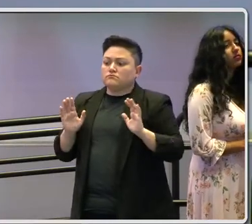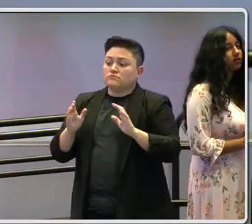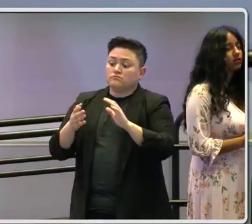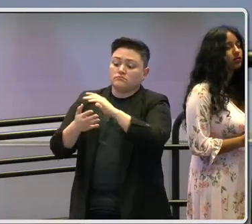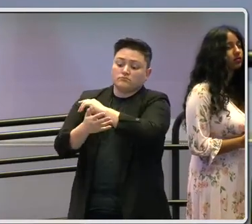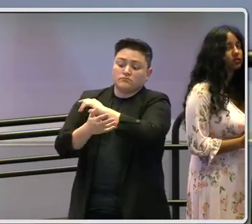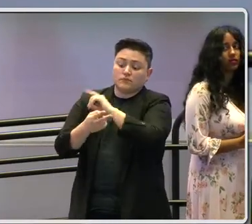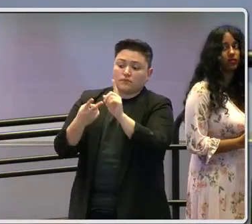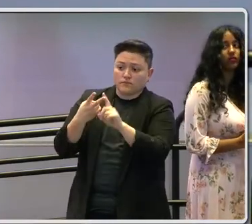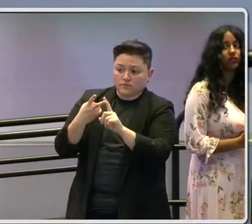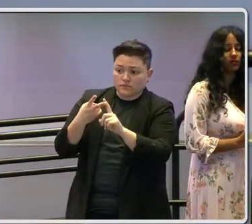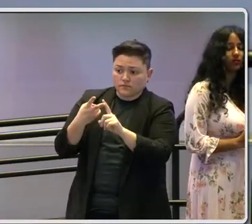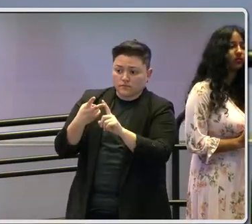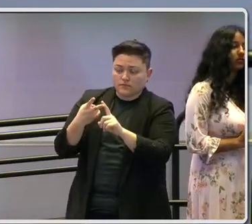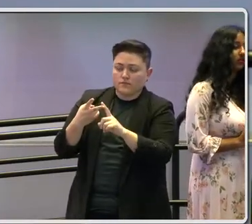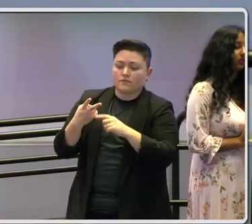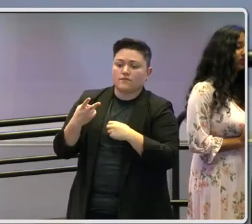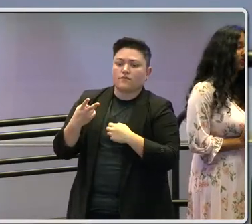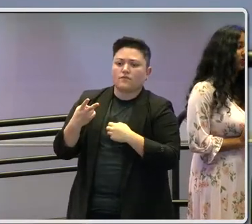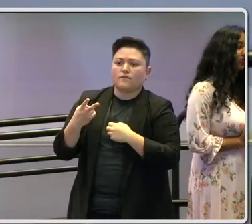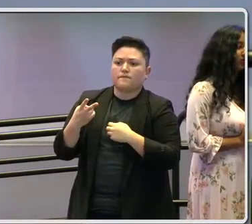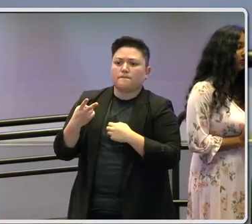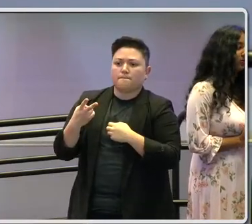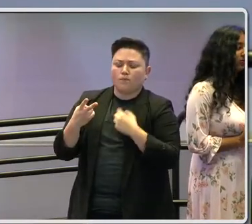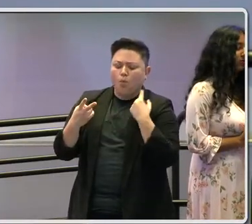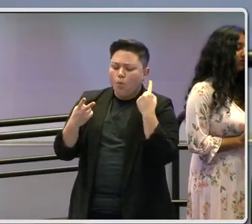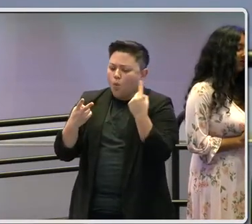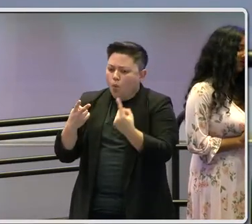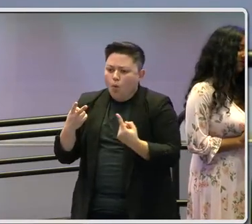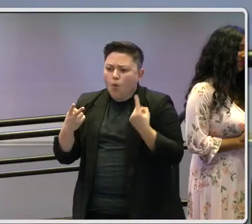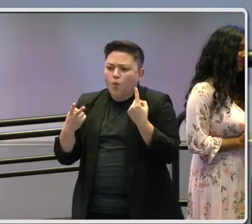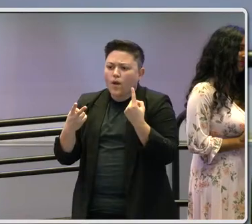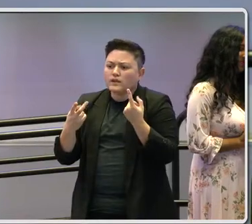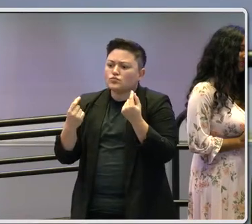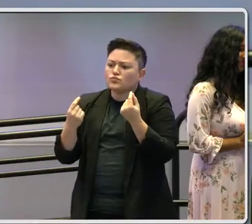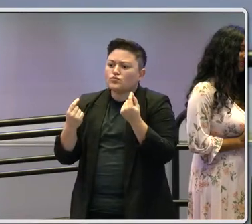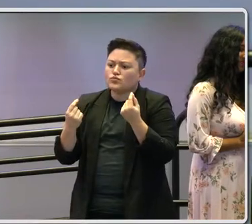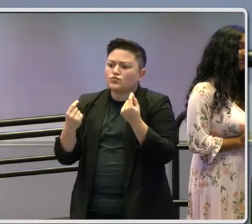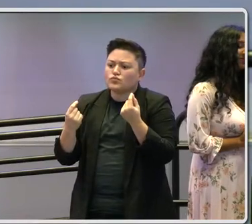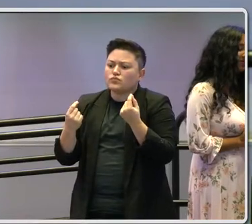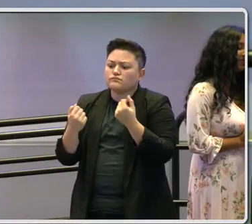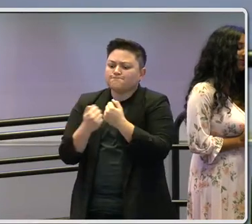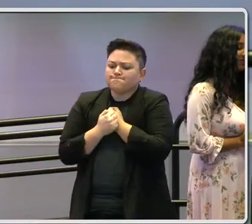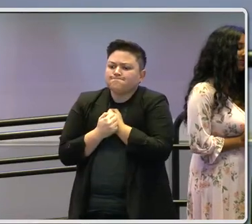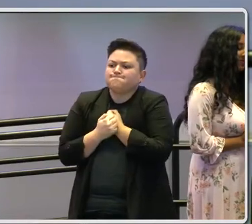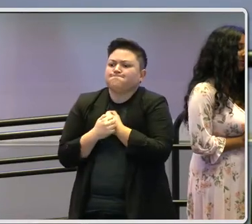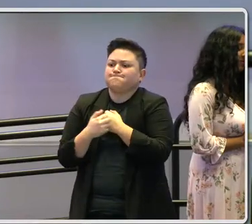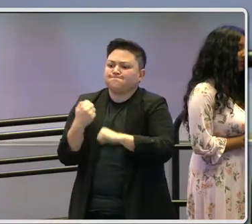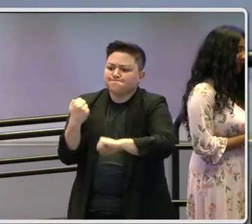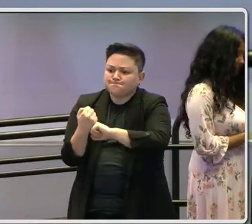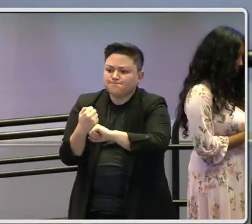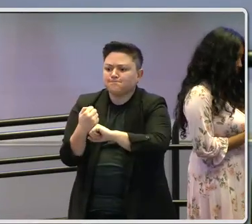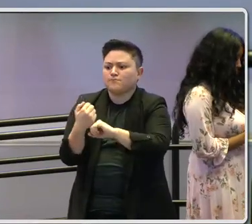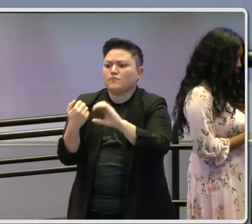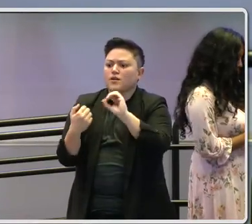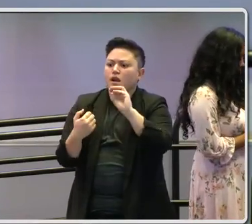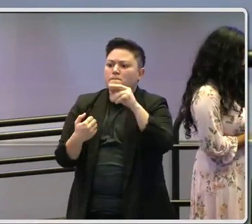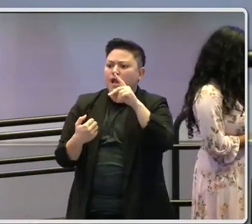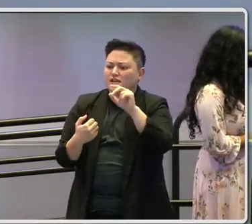two, always, always be compassionate. And number